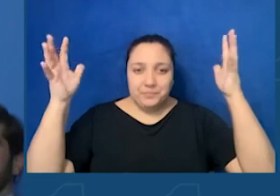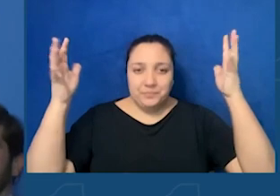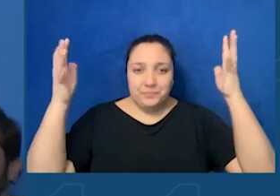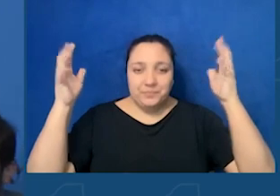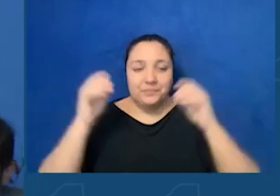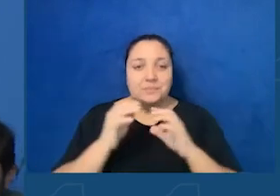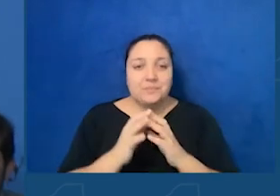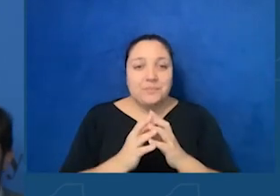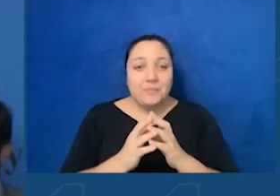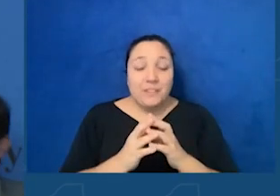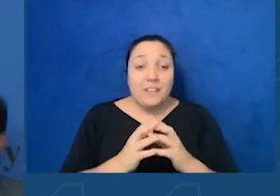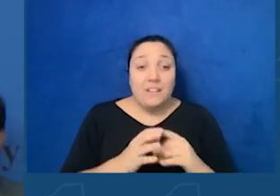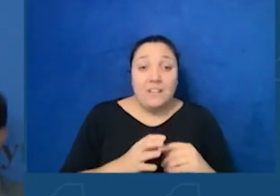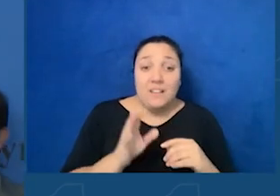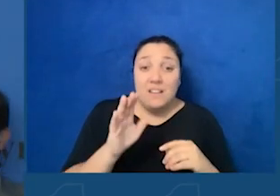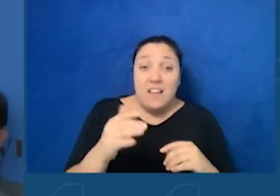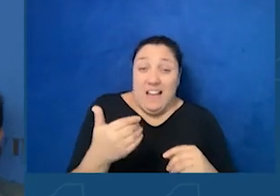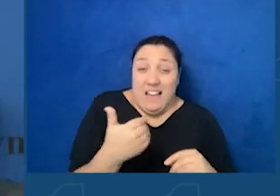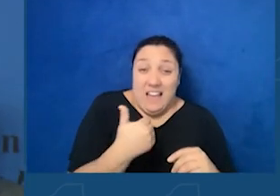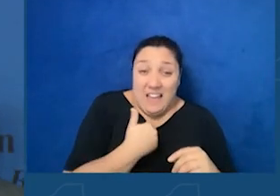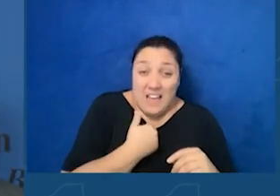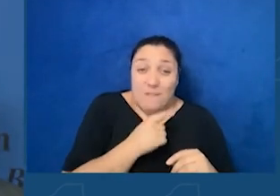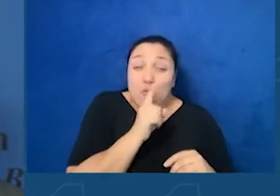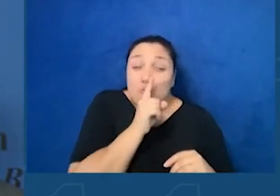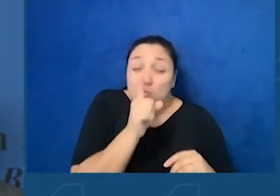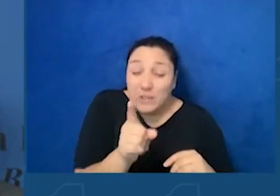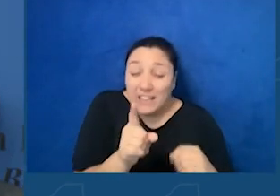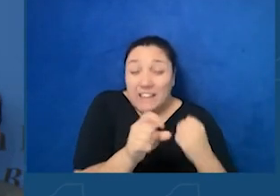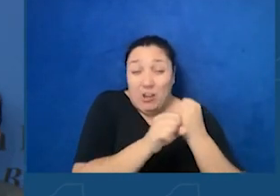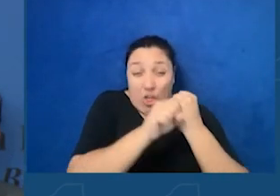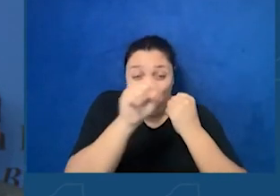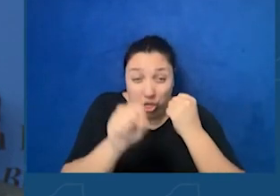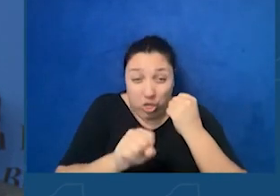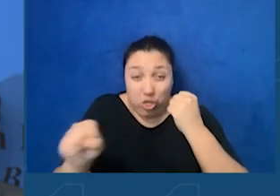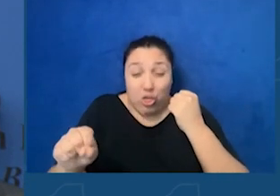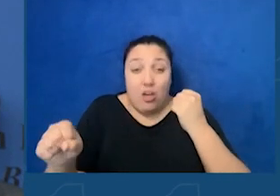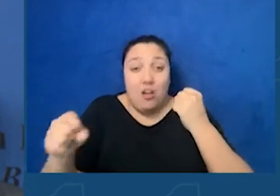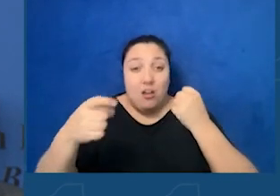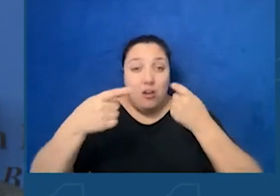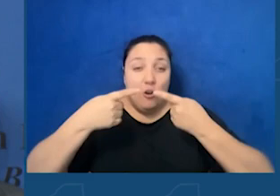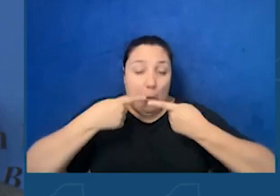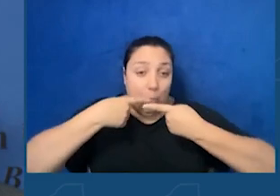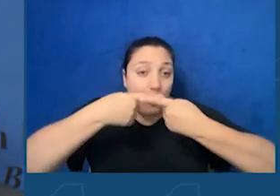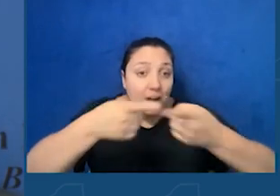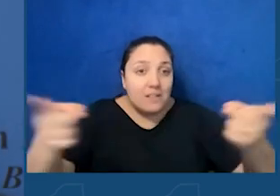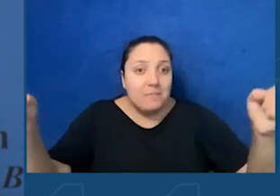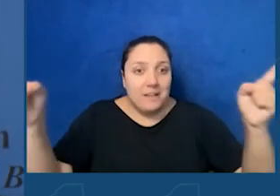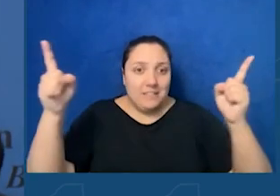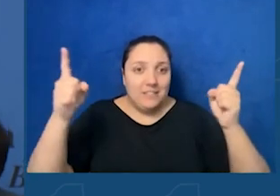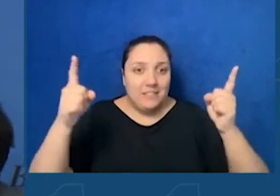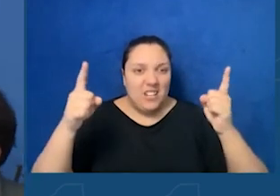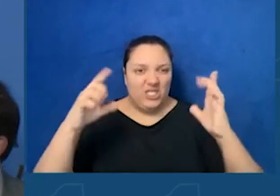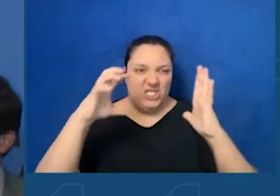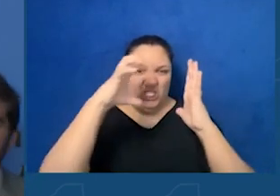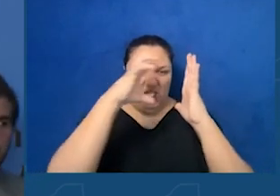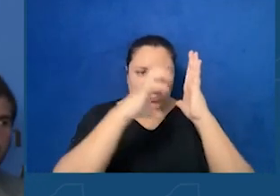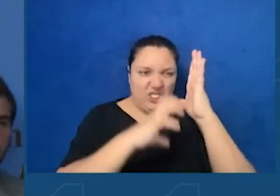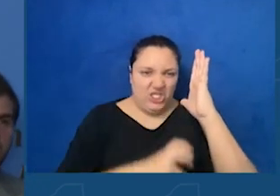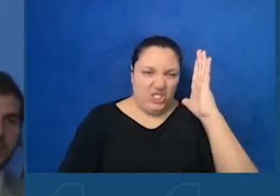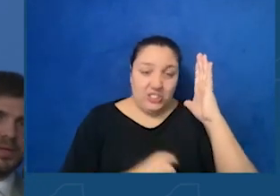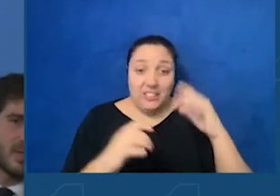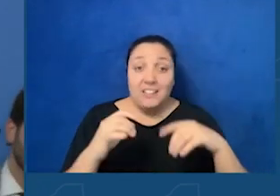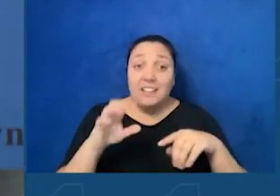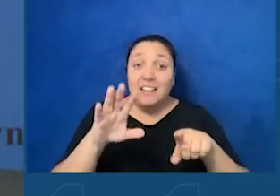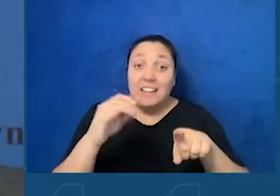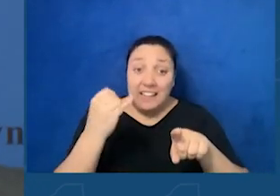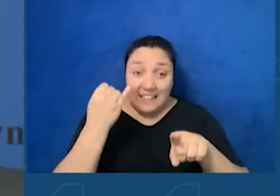I have a really long proclamation. Single space, lots of words. Anybody would like me to read this before I